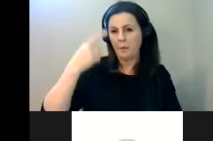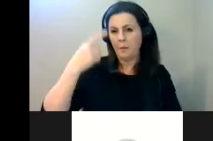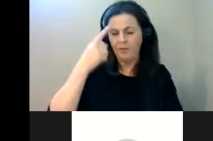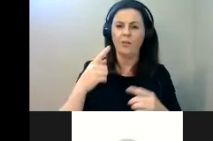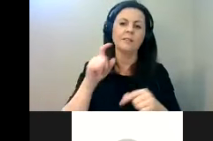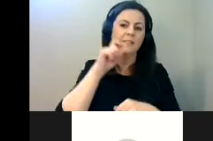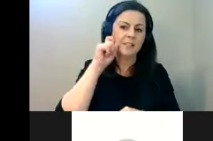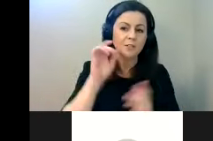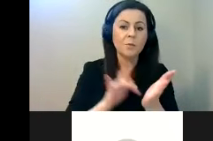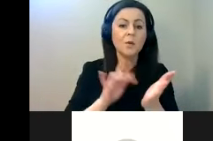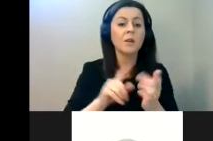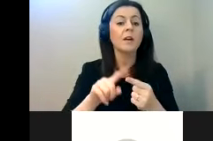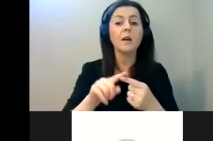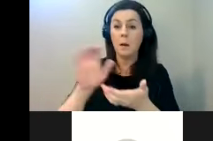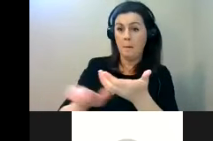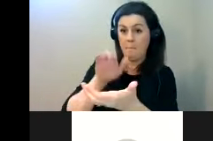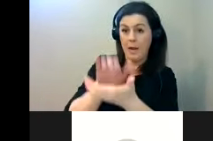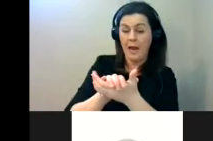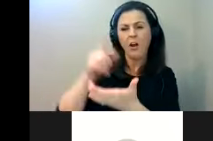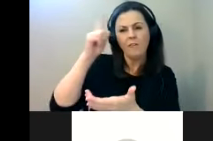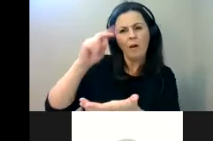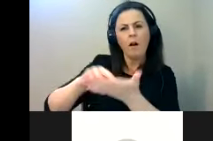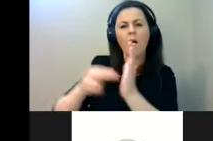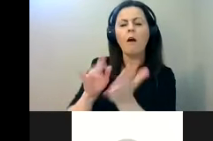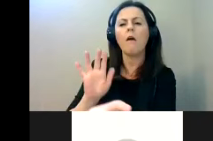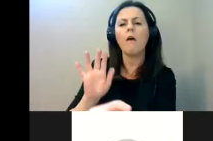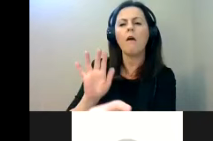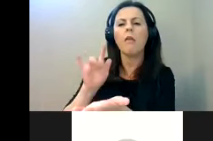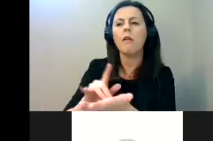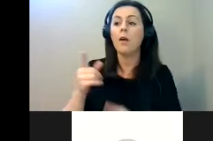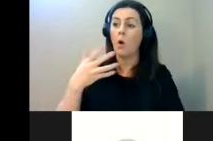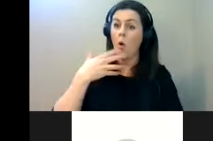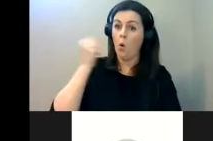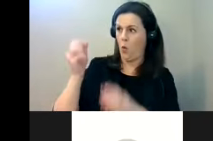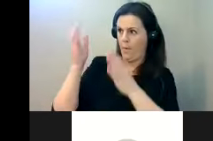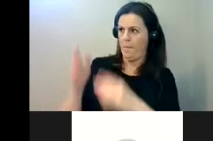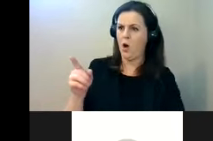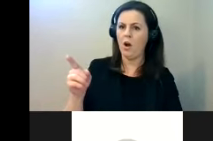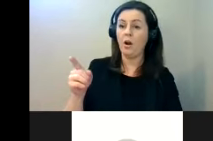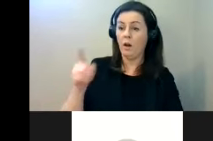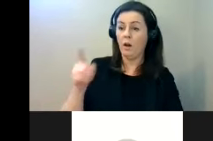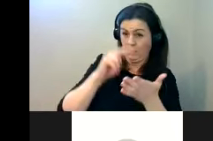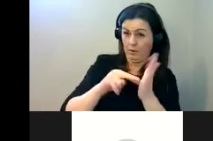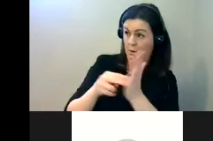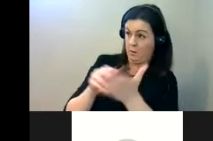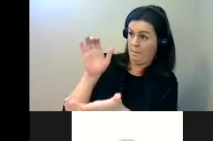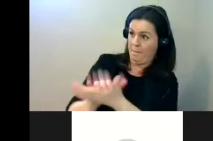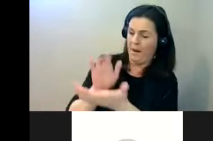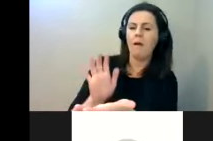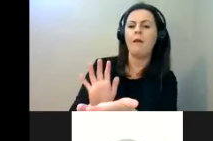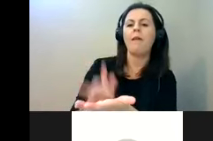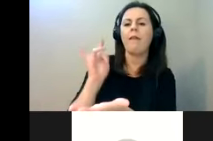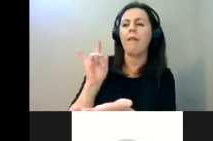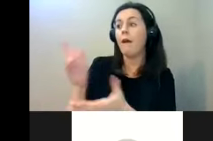marriages, what is that? That's where an abuser marries an older adult purely for financial gain.